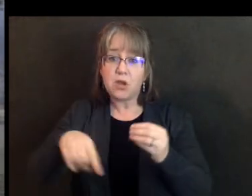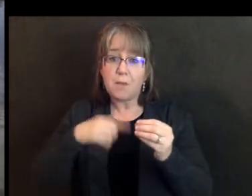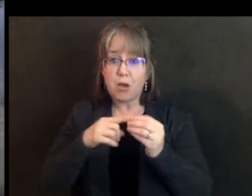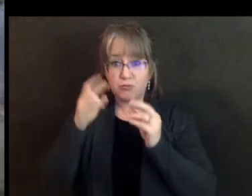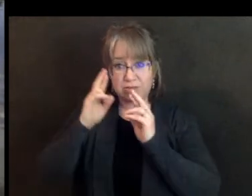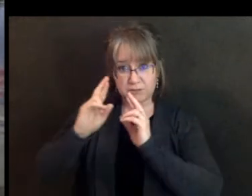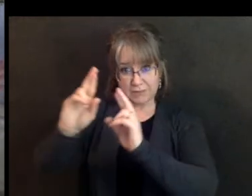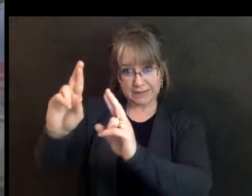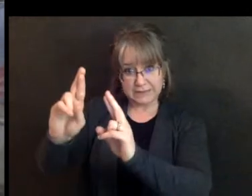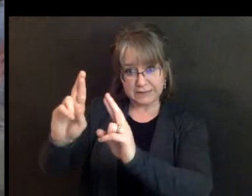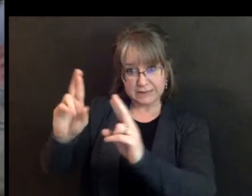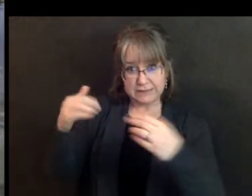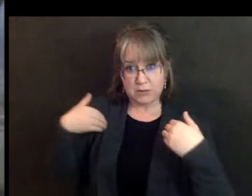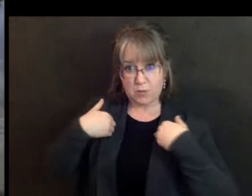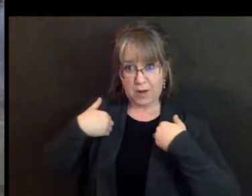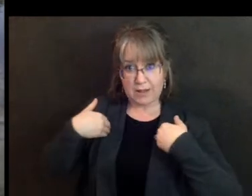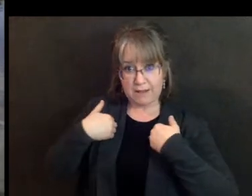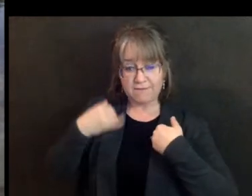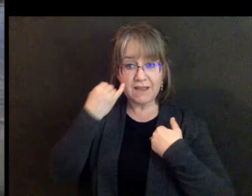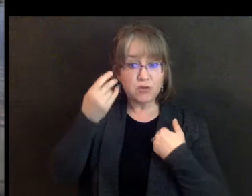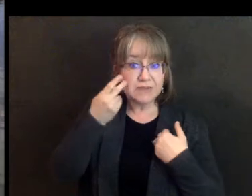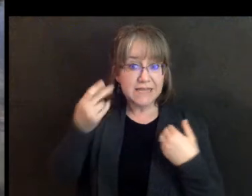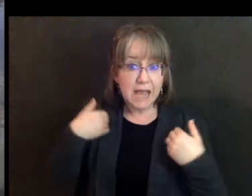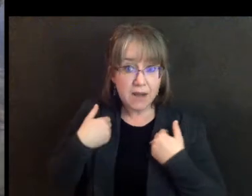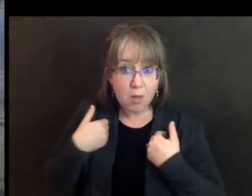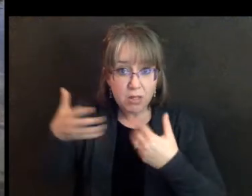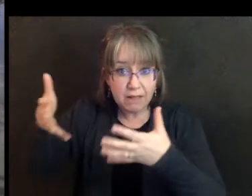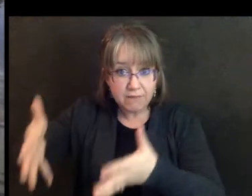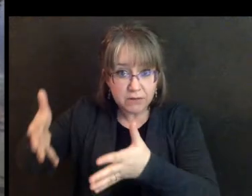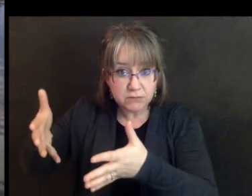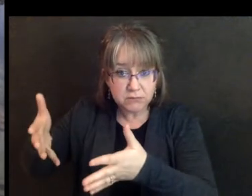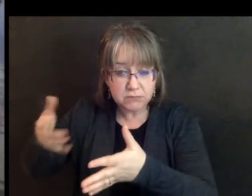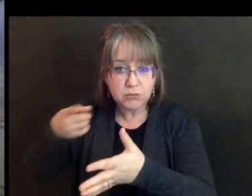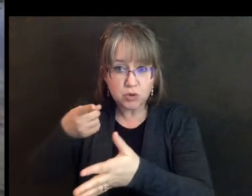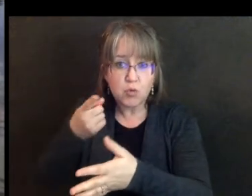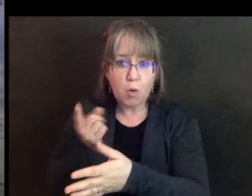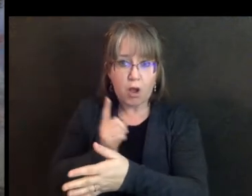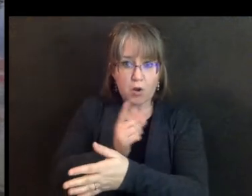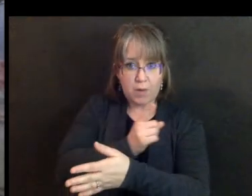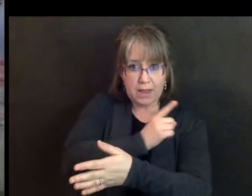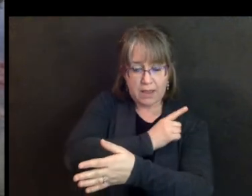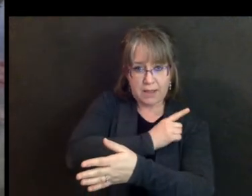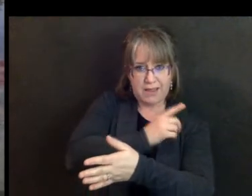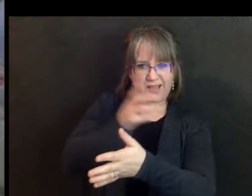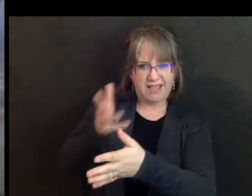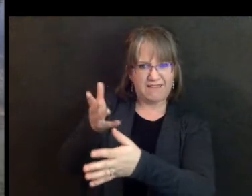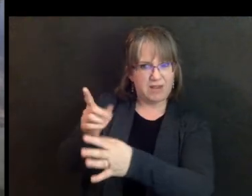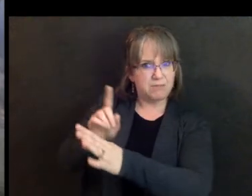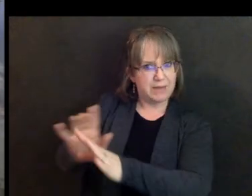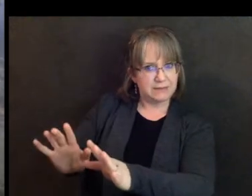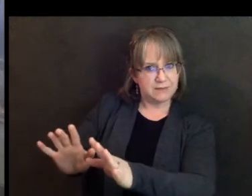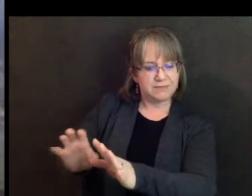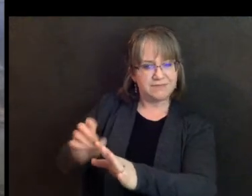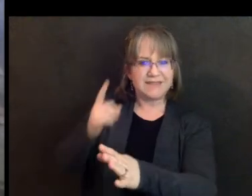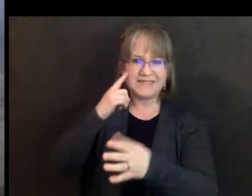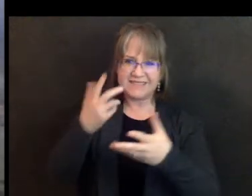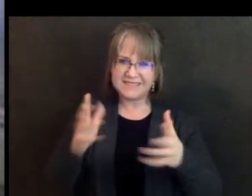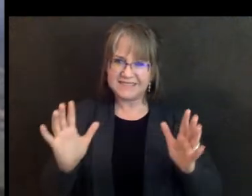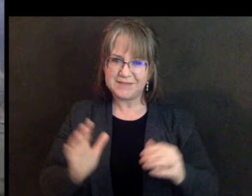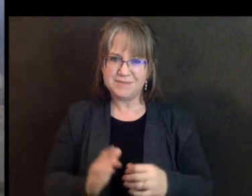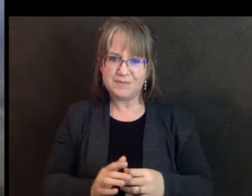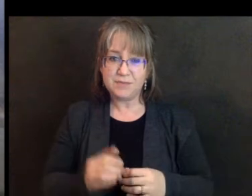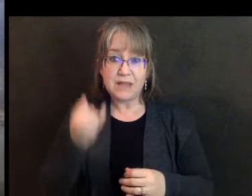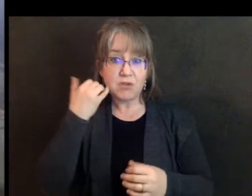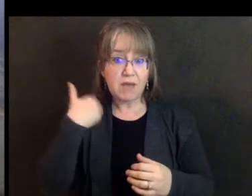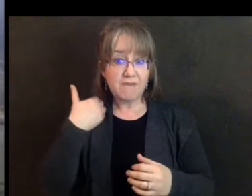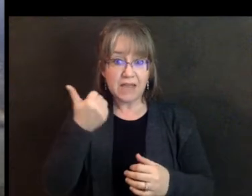wild, just let it be, walk the other way, let it be at peace. And I think we've covered it. If you have any questions, please drop them in